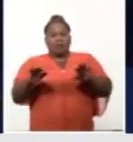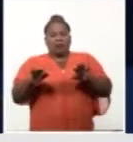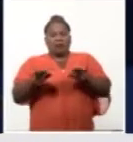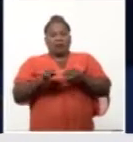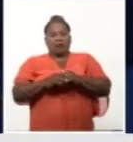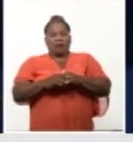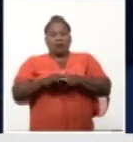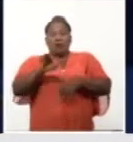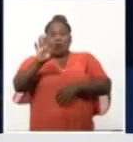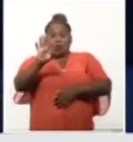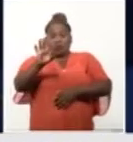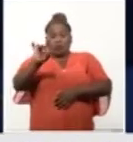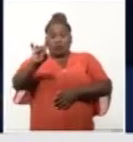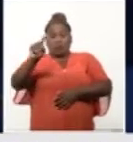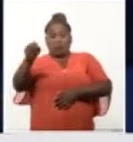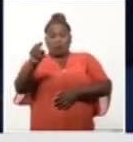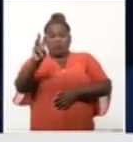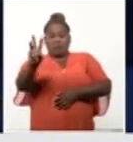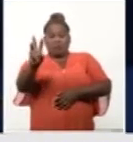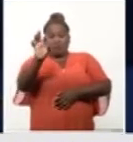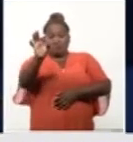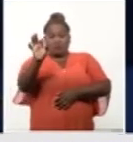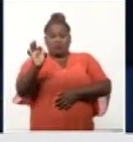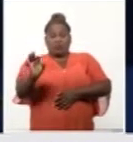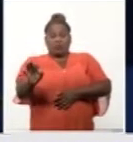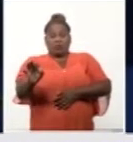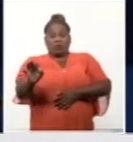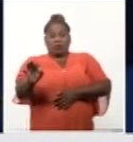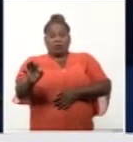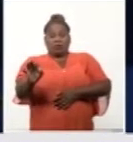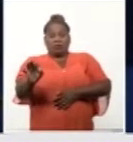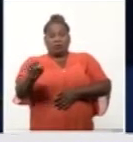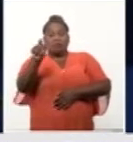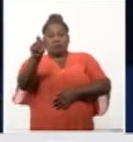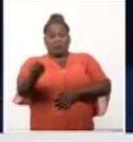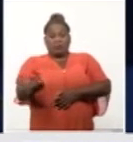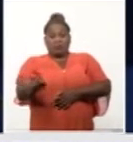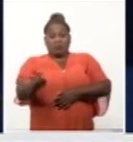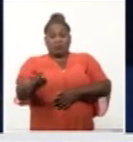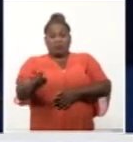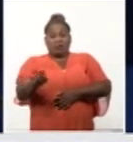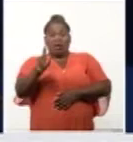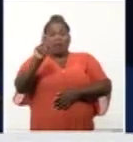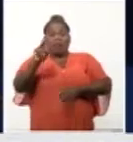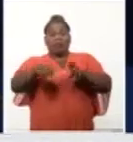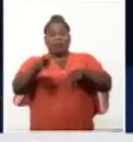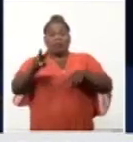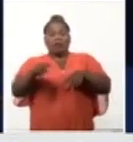contacts, and in the pandemic,